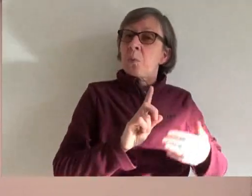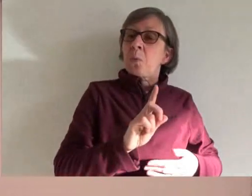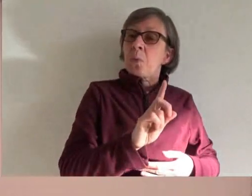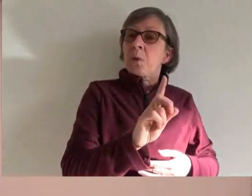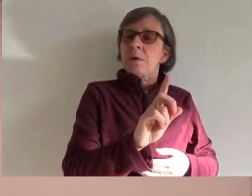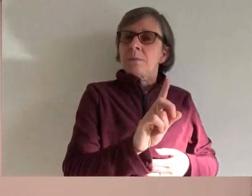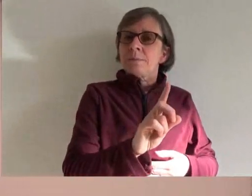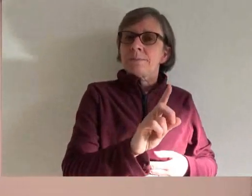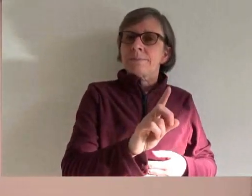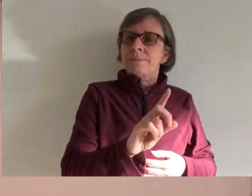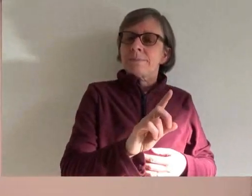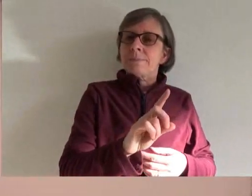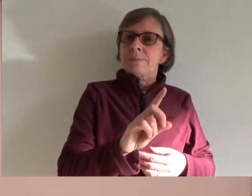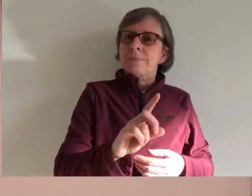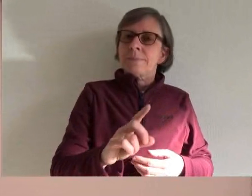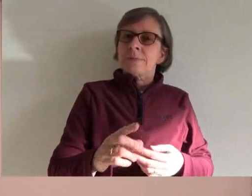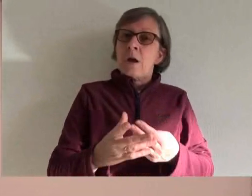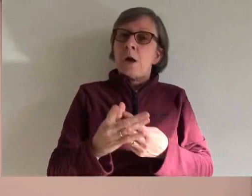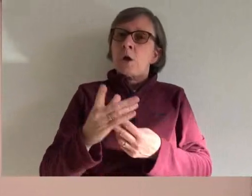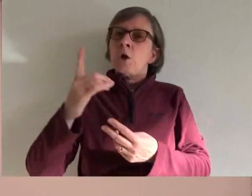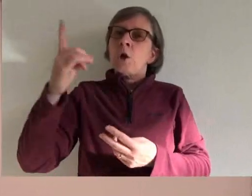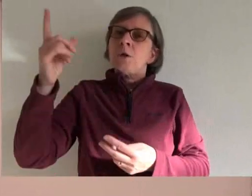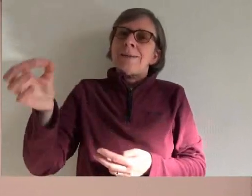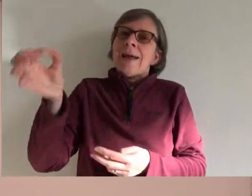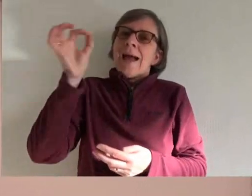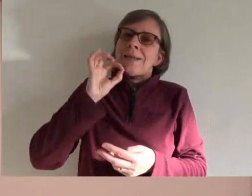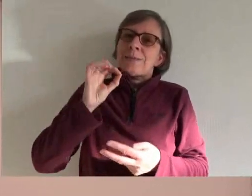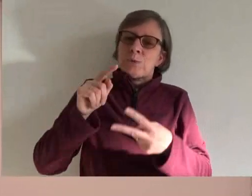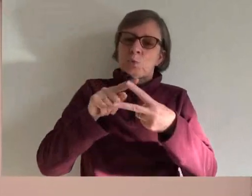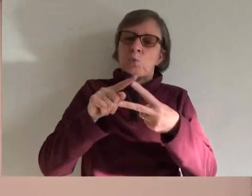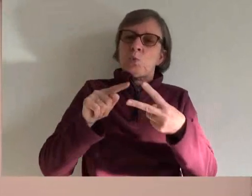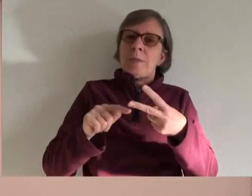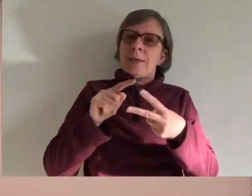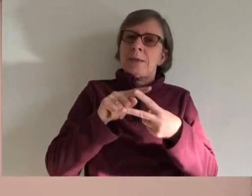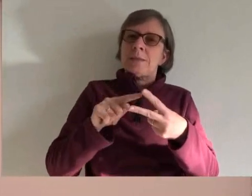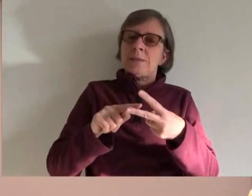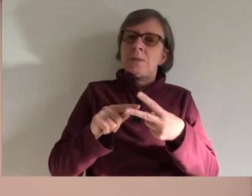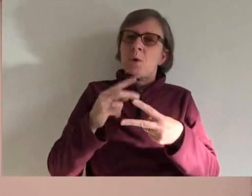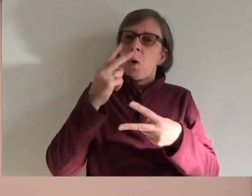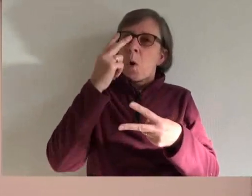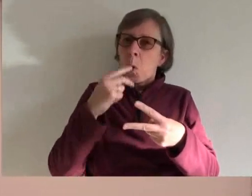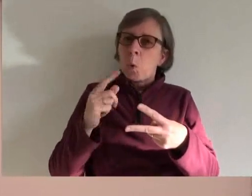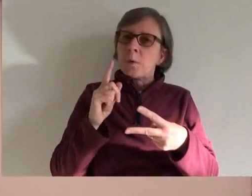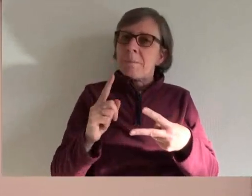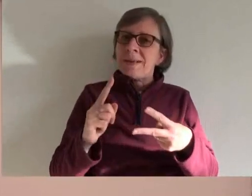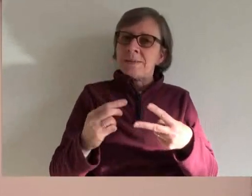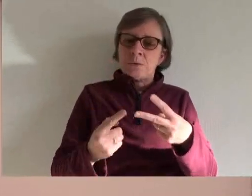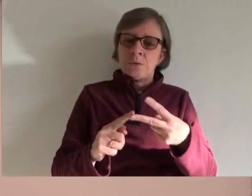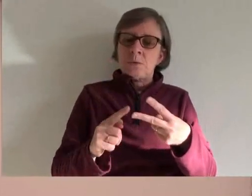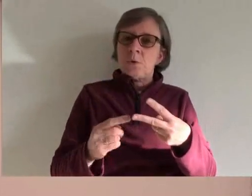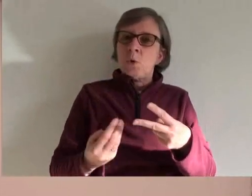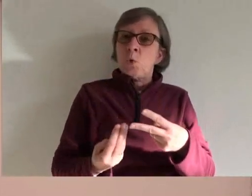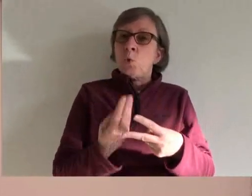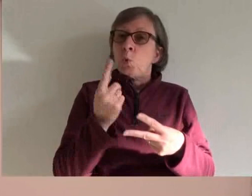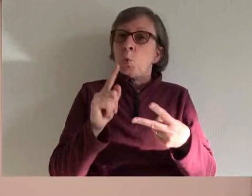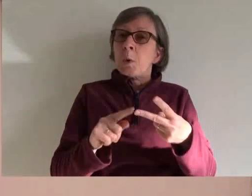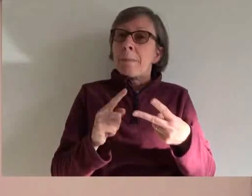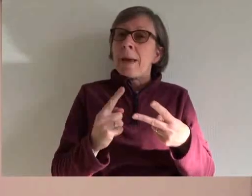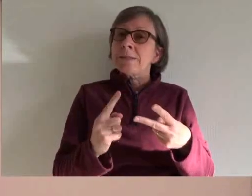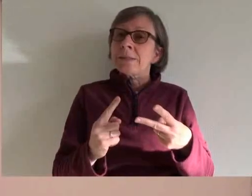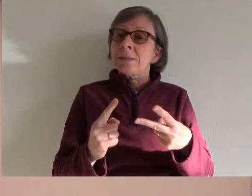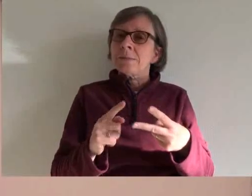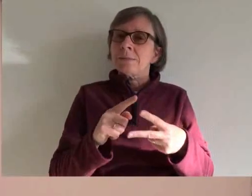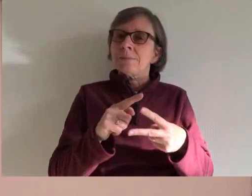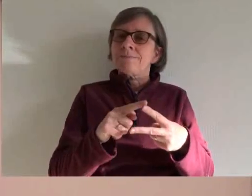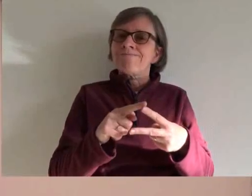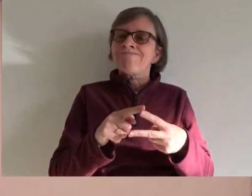You know, we're called to do two things. That old commandment, that new commandment, it was simply to love God and to love others